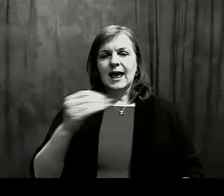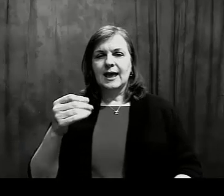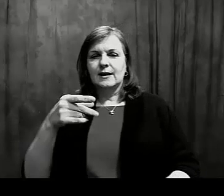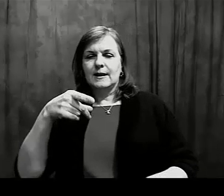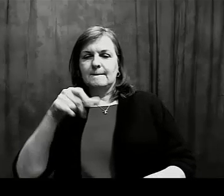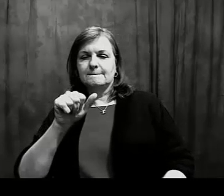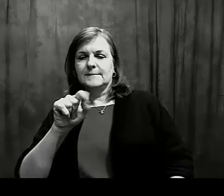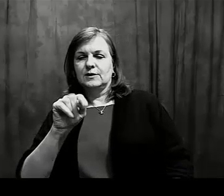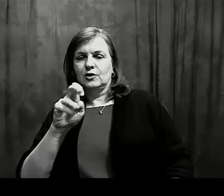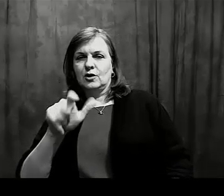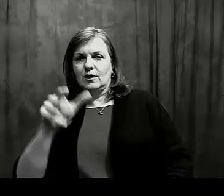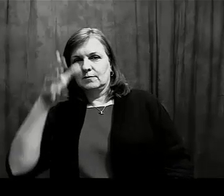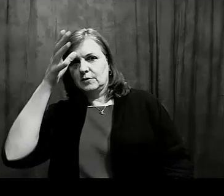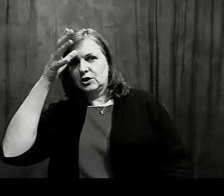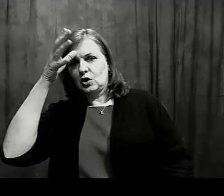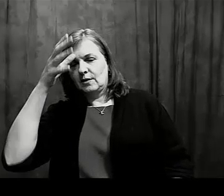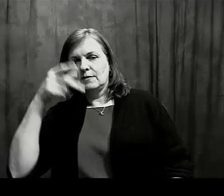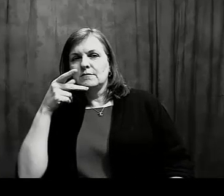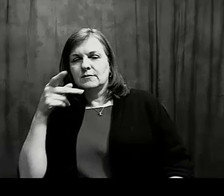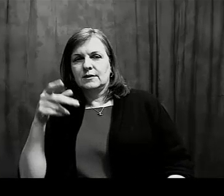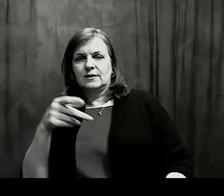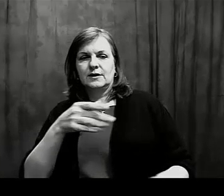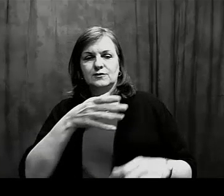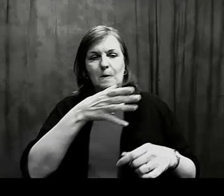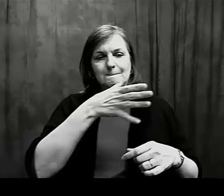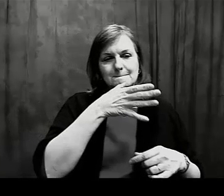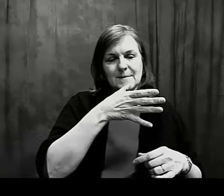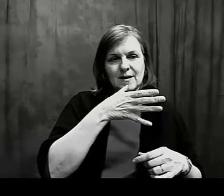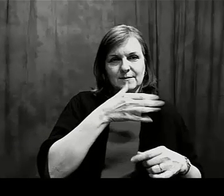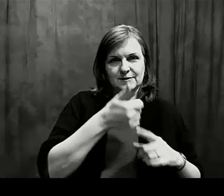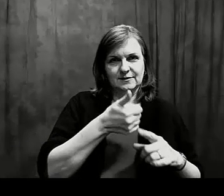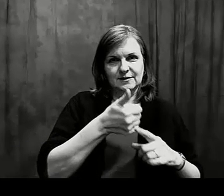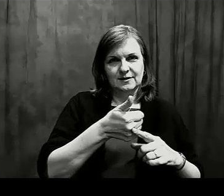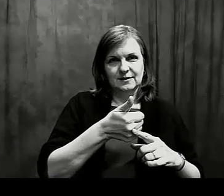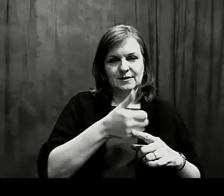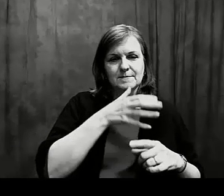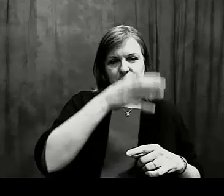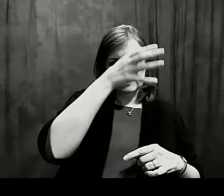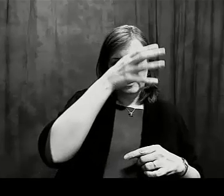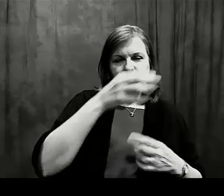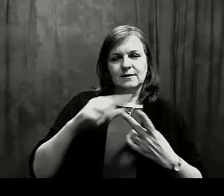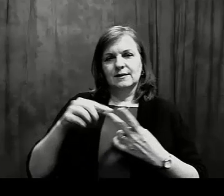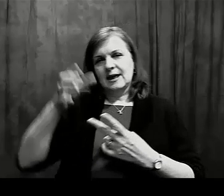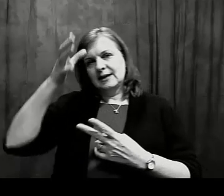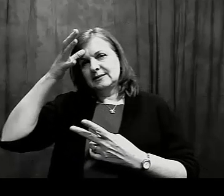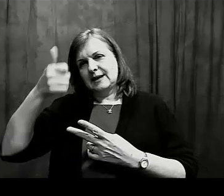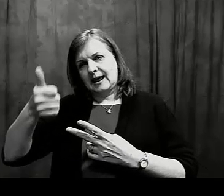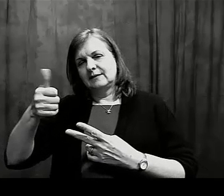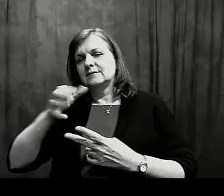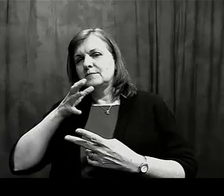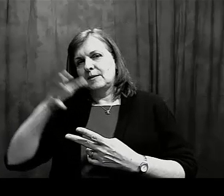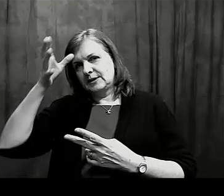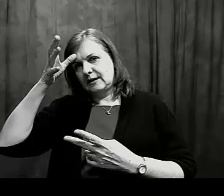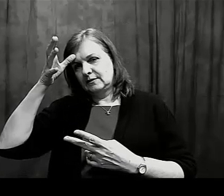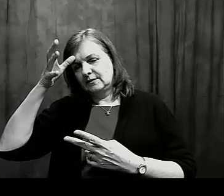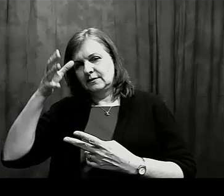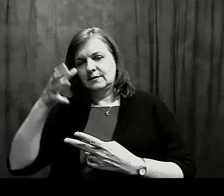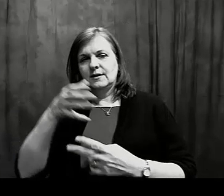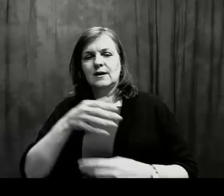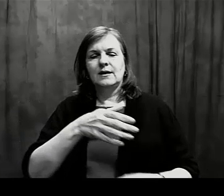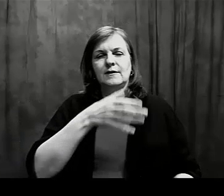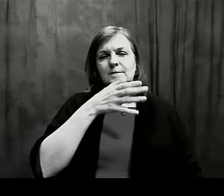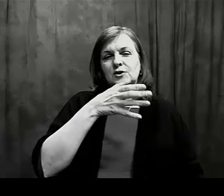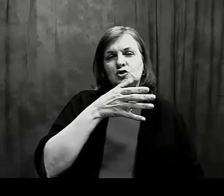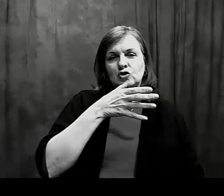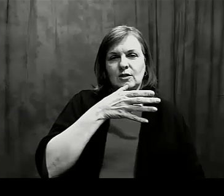say, and paternal grandparents, so your mom's mom and dad and your dad's mom and dad.